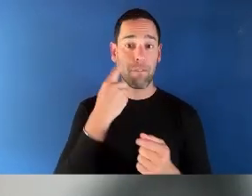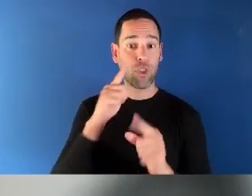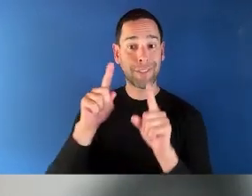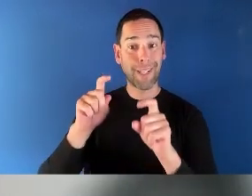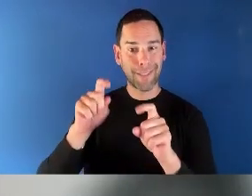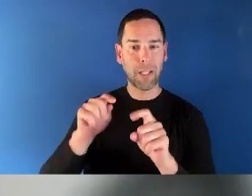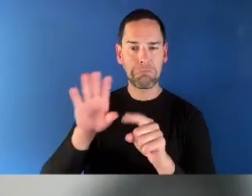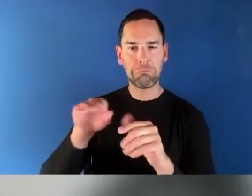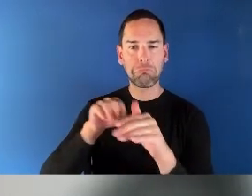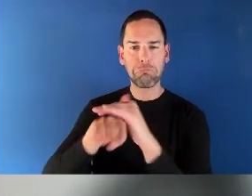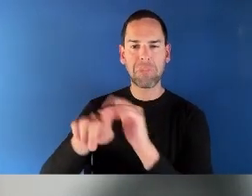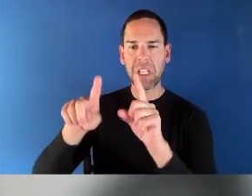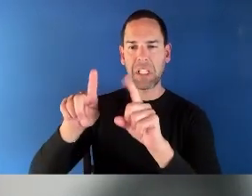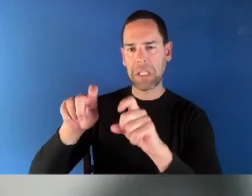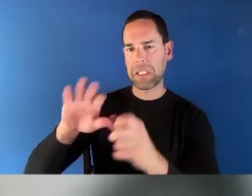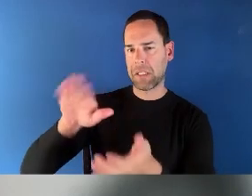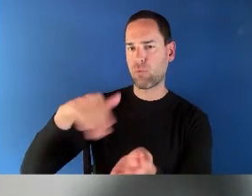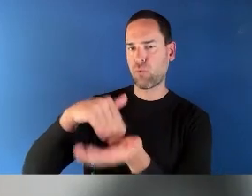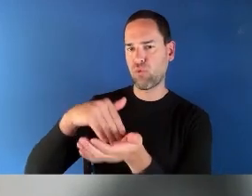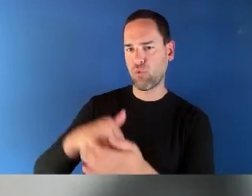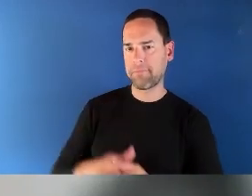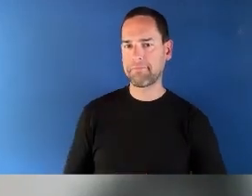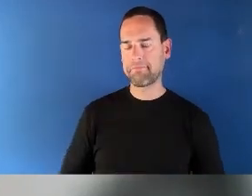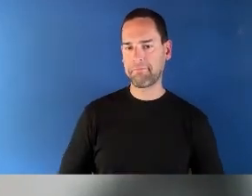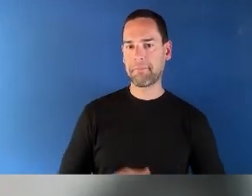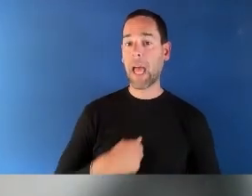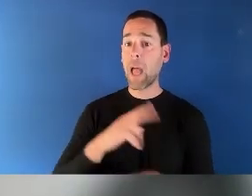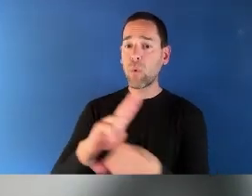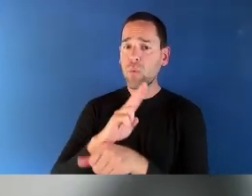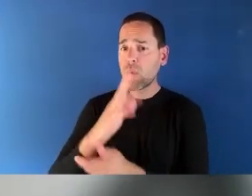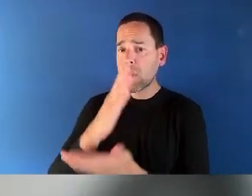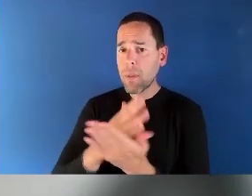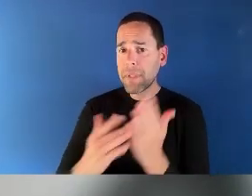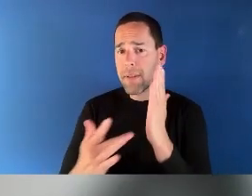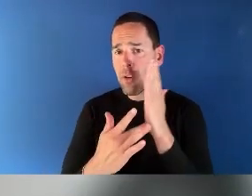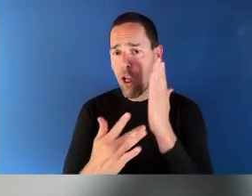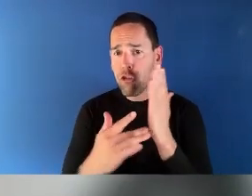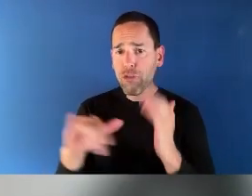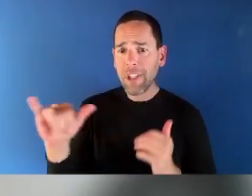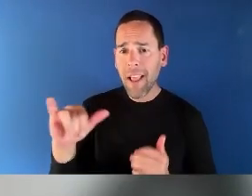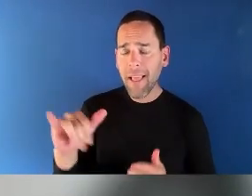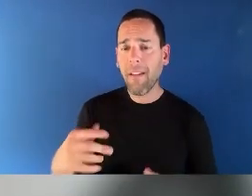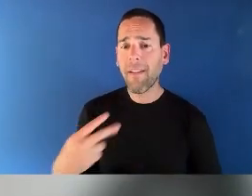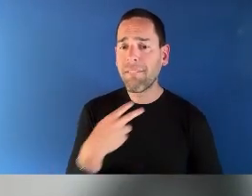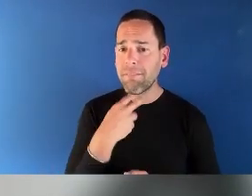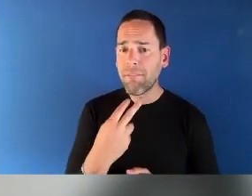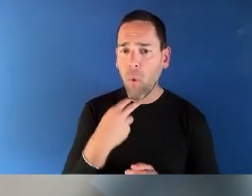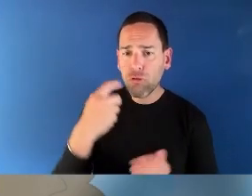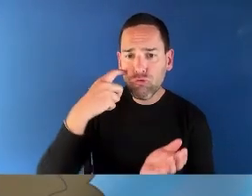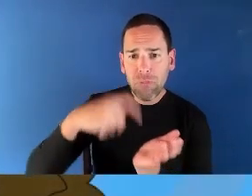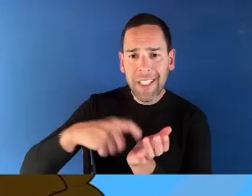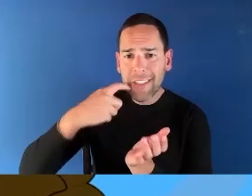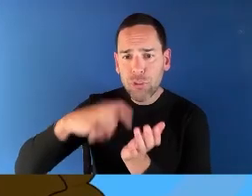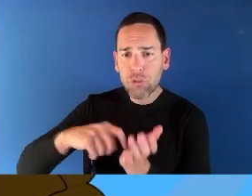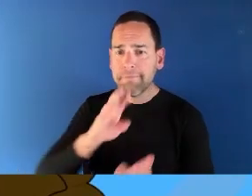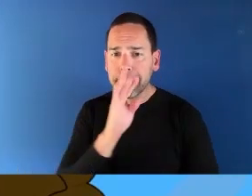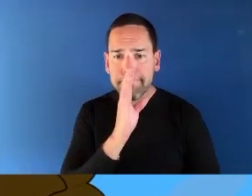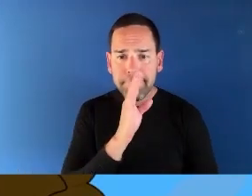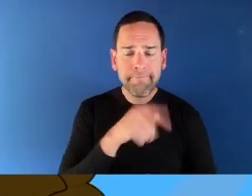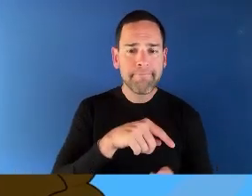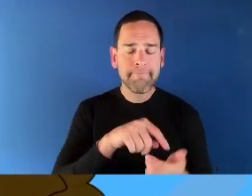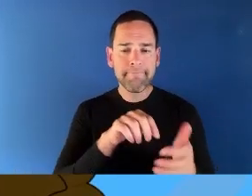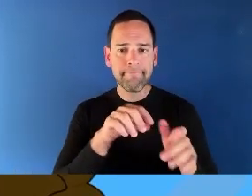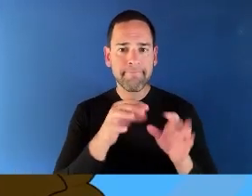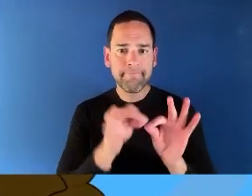I use special technology like voice recognition and other typical ones that you can find